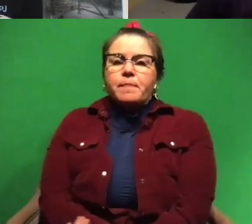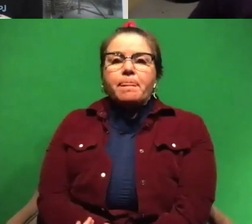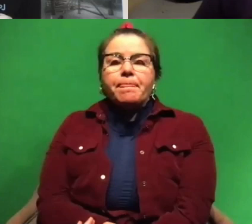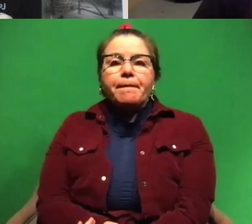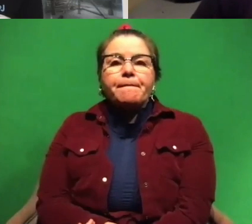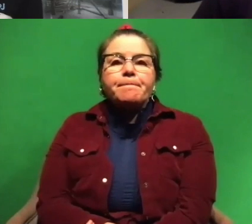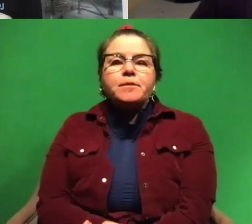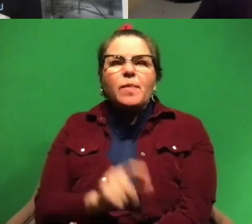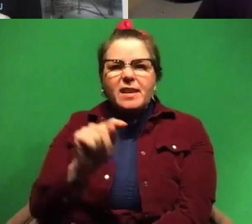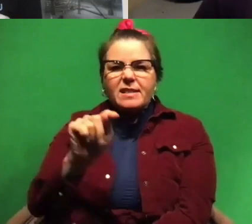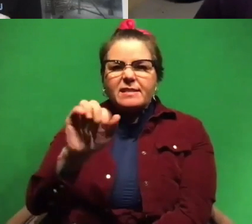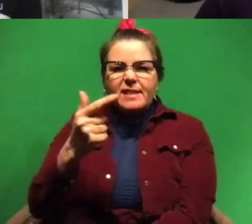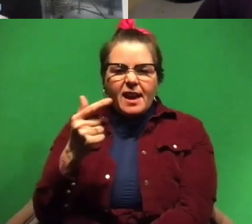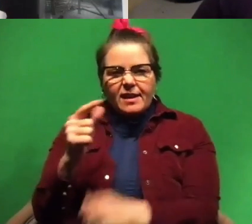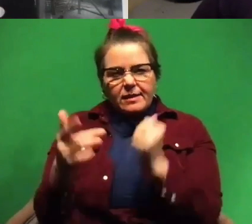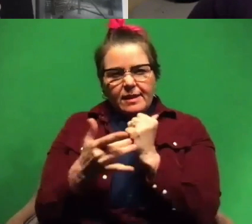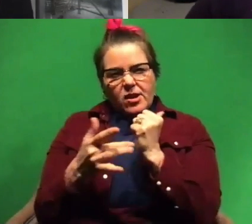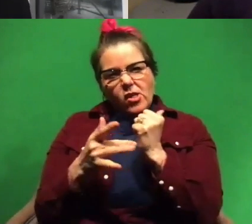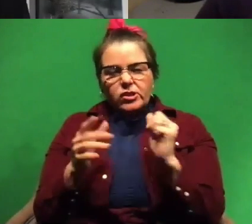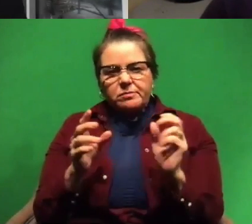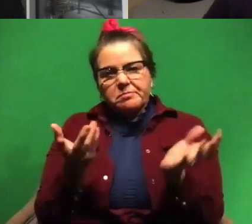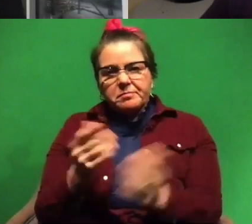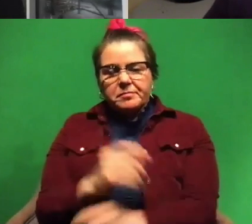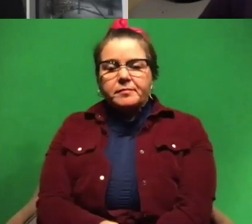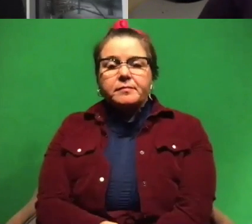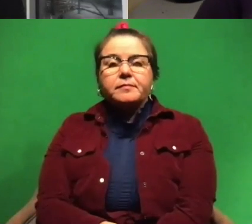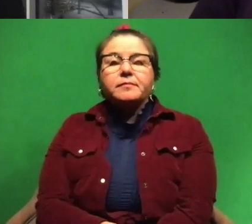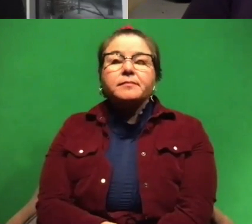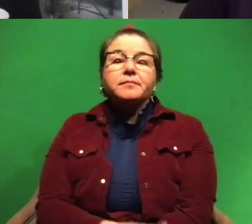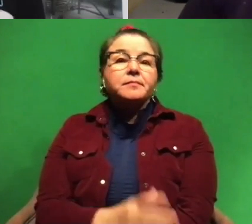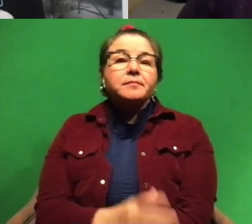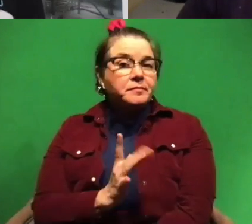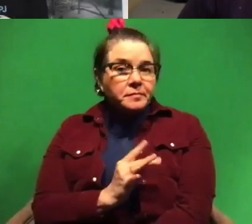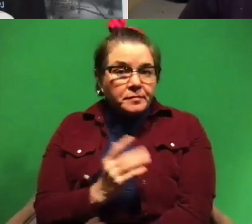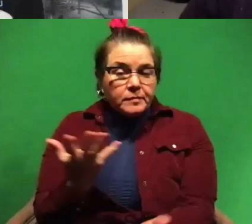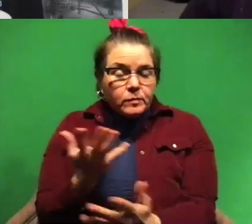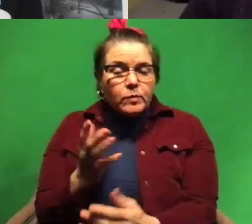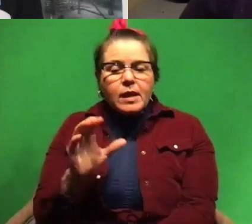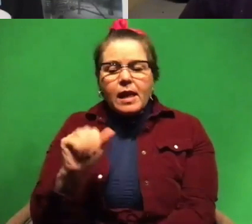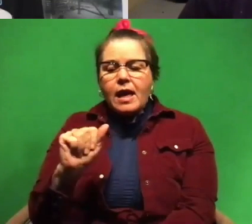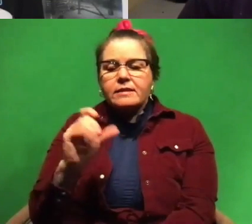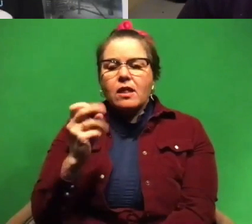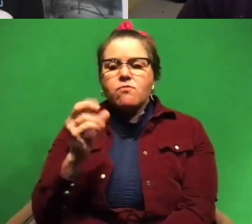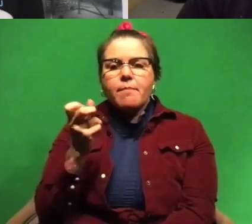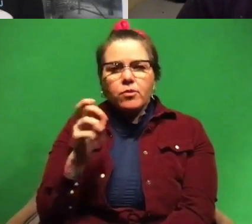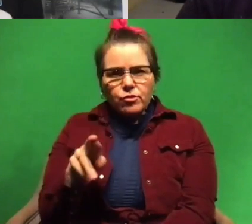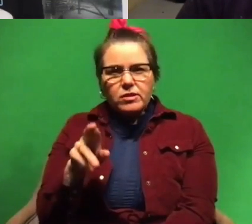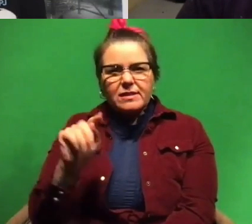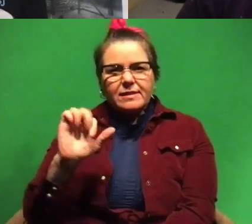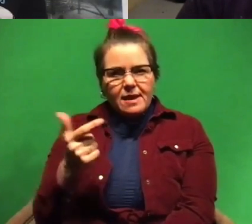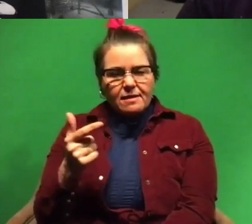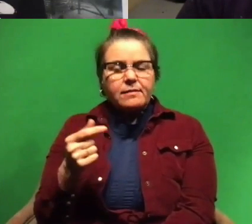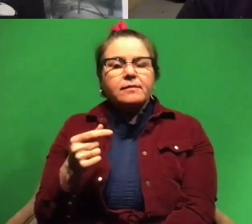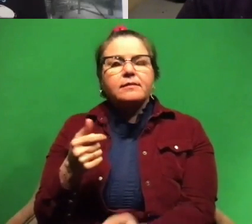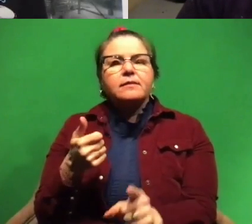like tagging technology, basically. And one of the coolest things is the accelerometer tag. And